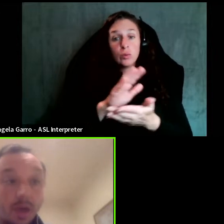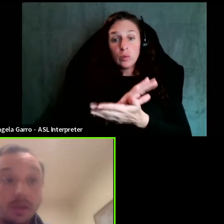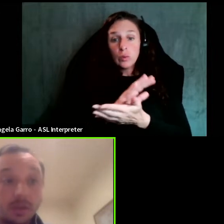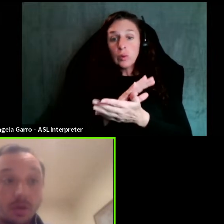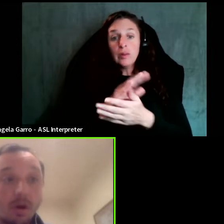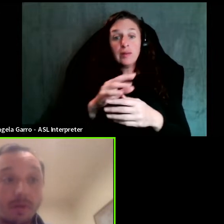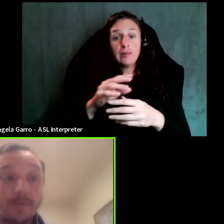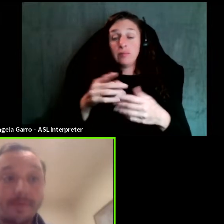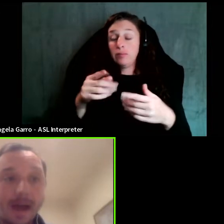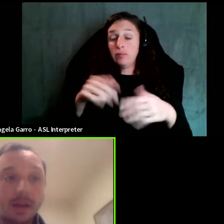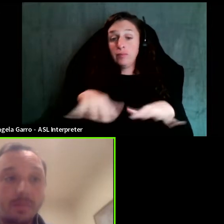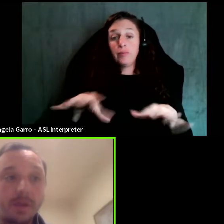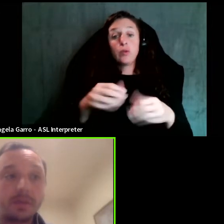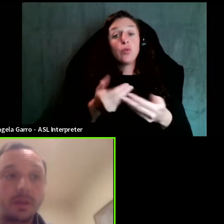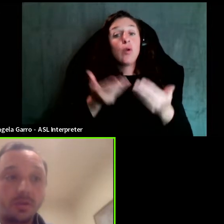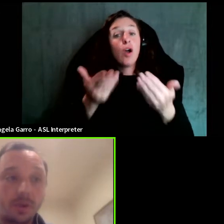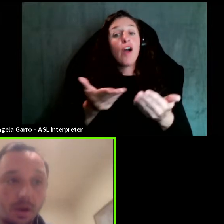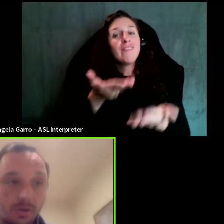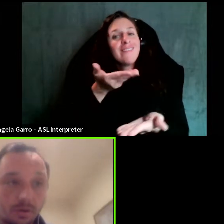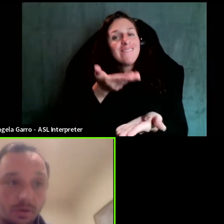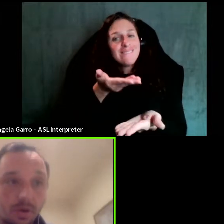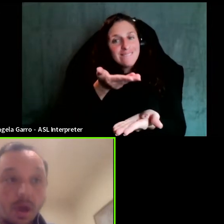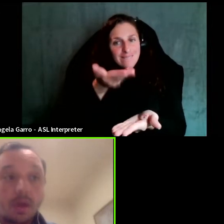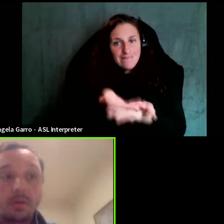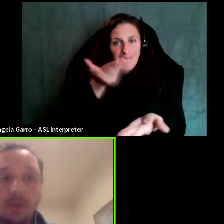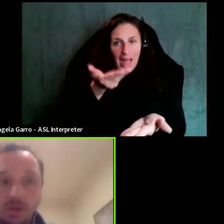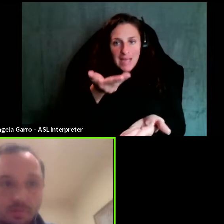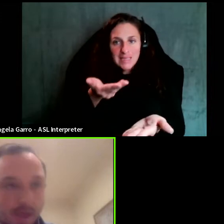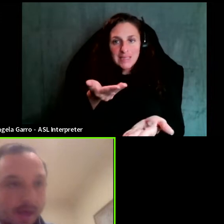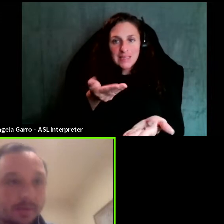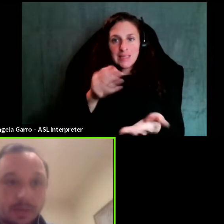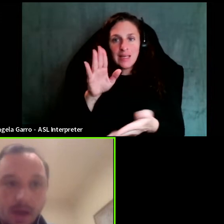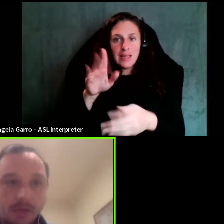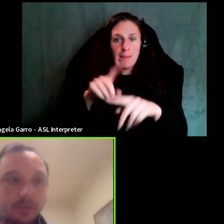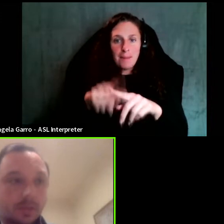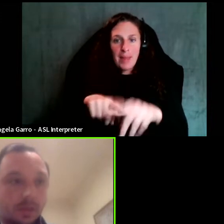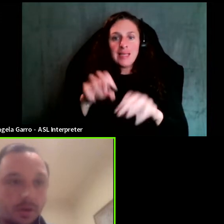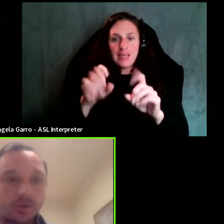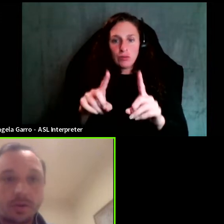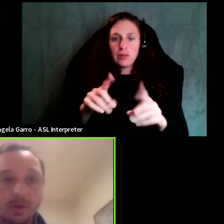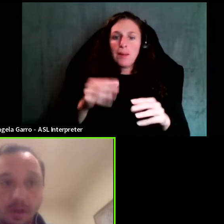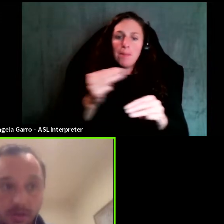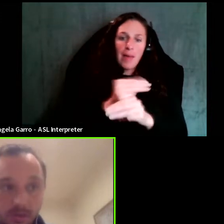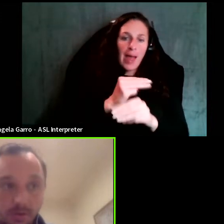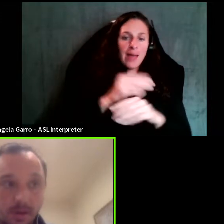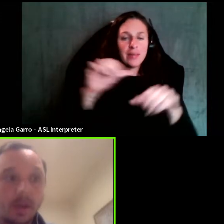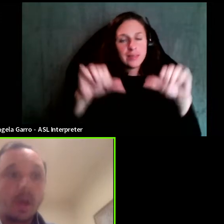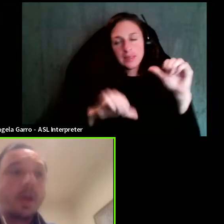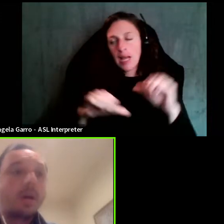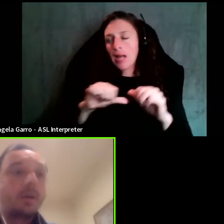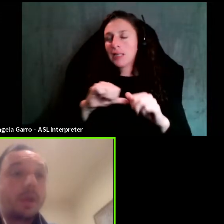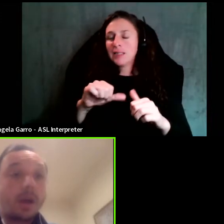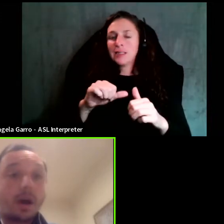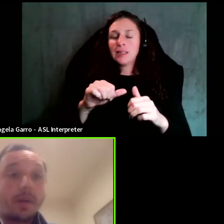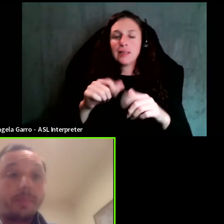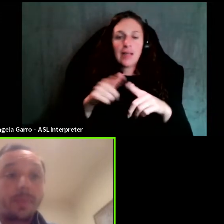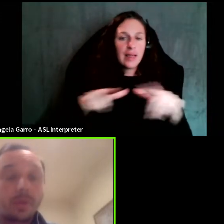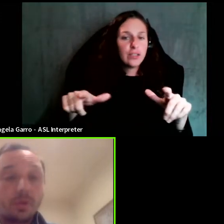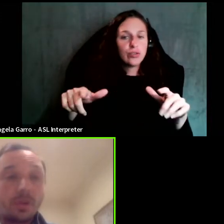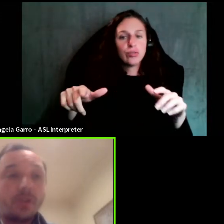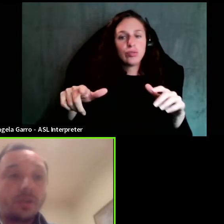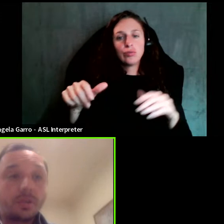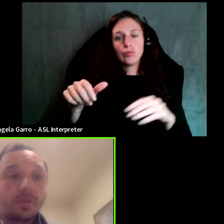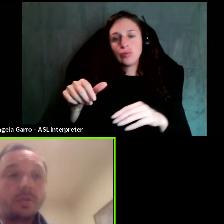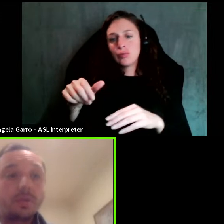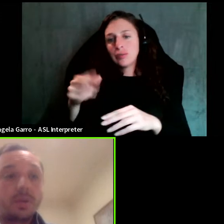district, is to offer fact-based education, to teach math, science, literature, history,